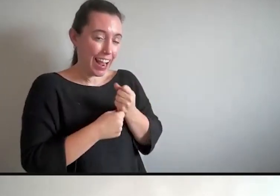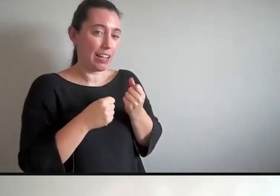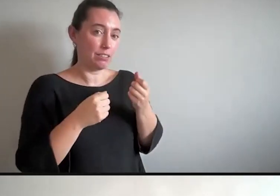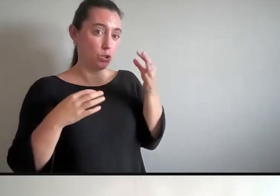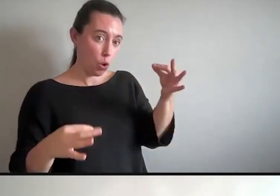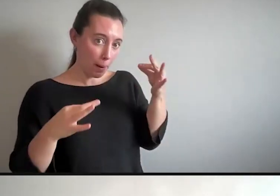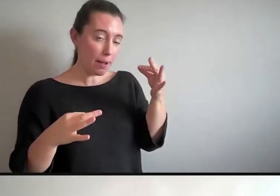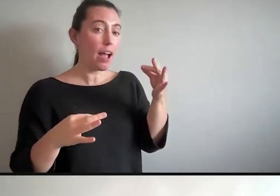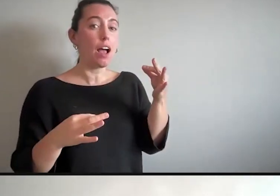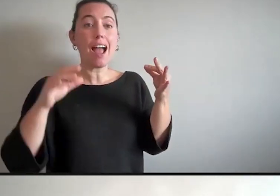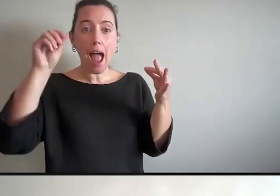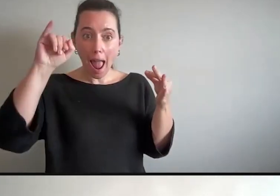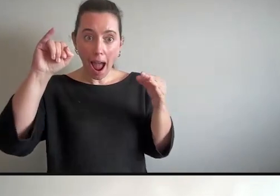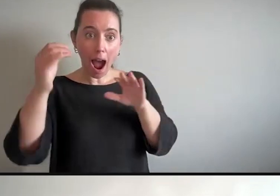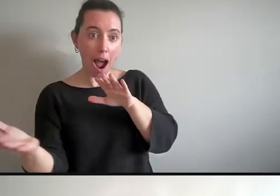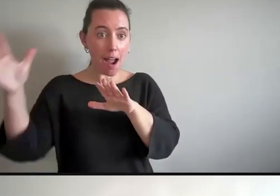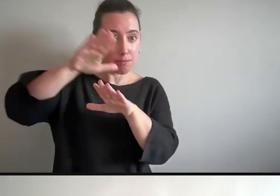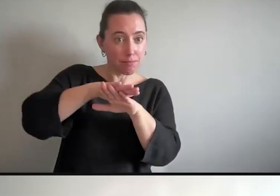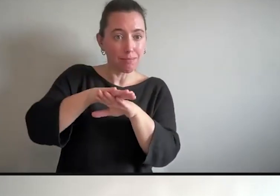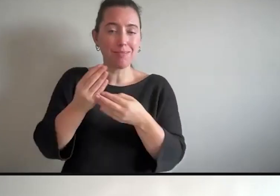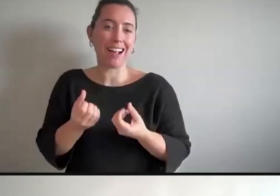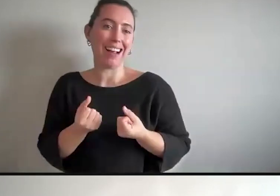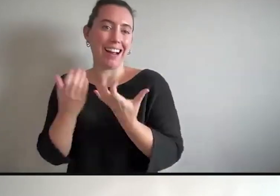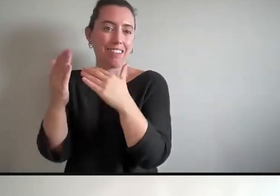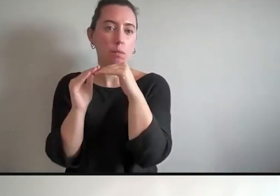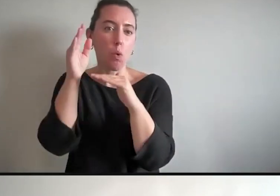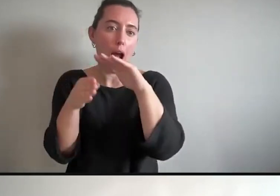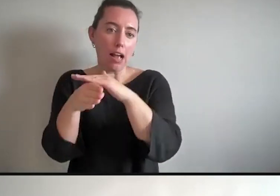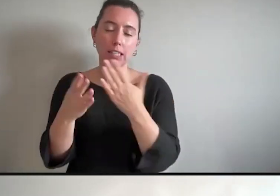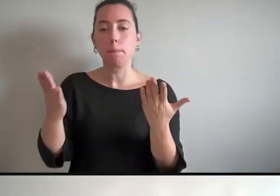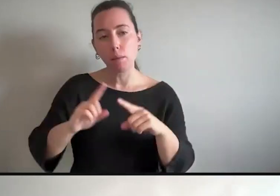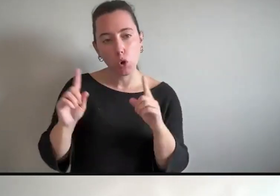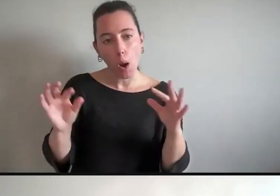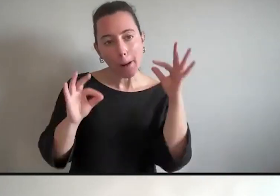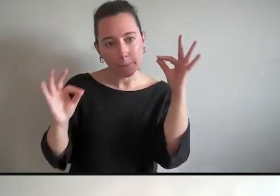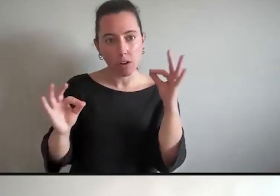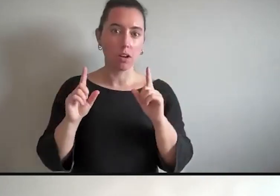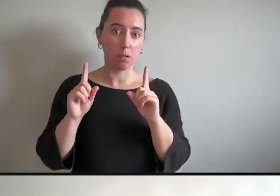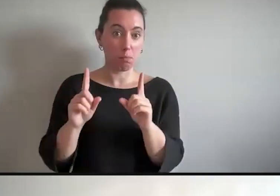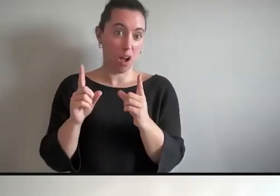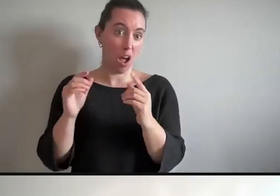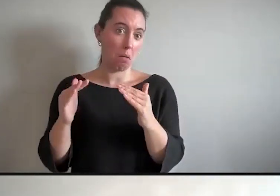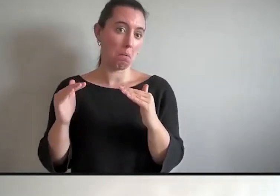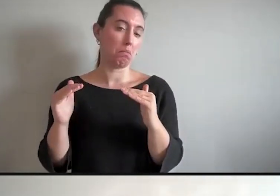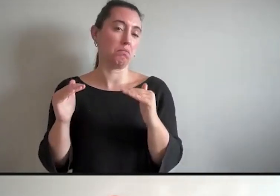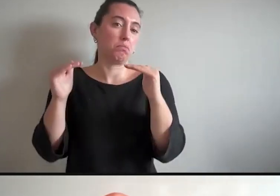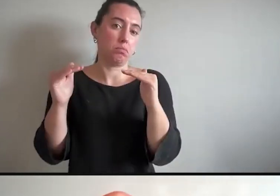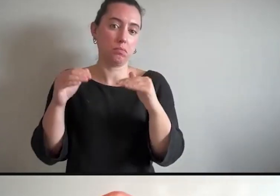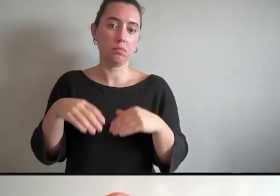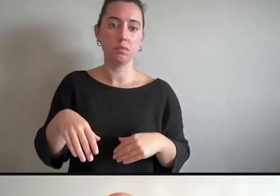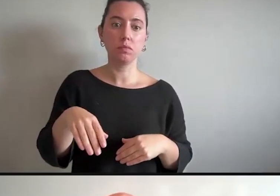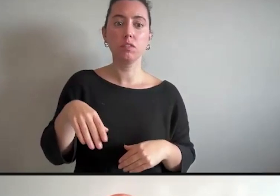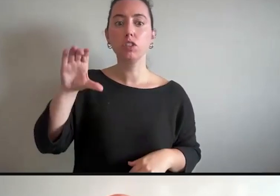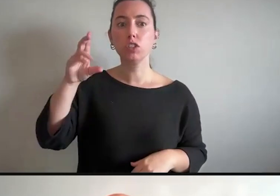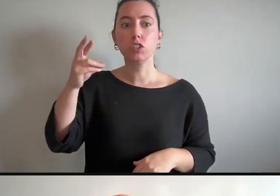usable document. It may not be a perfect document, but it'll be usable. Yes. Christopher, can I piggyback on this? I think this is a